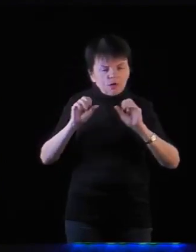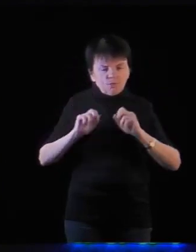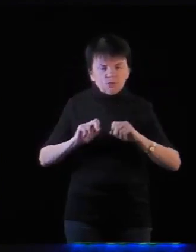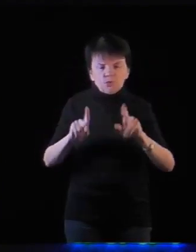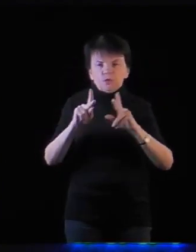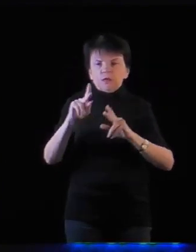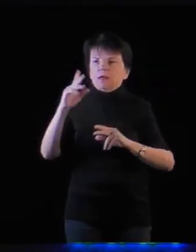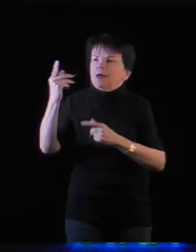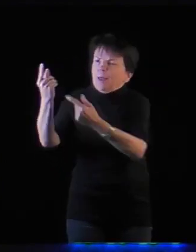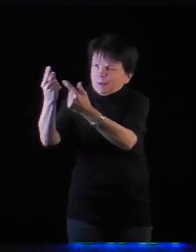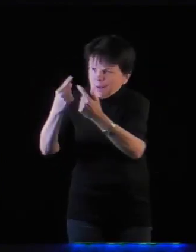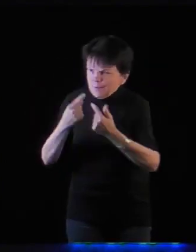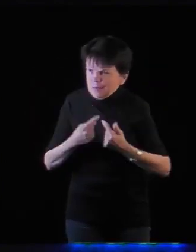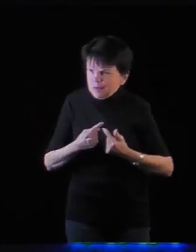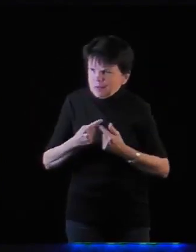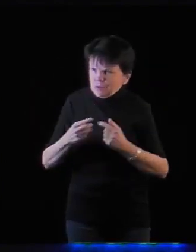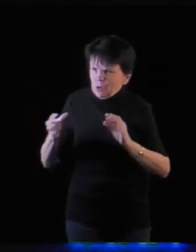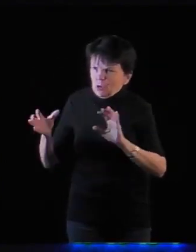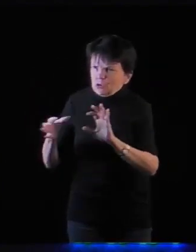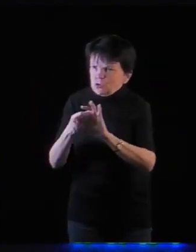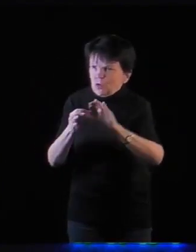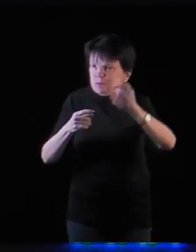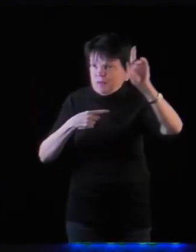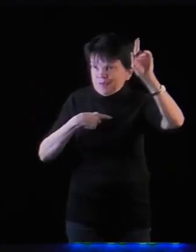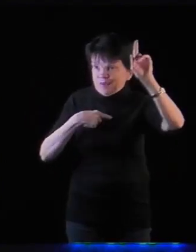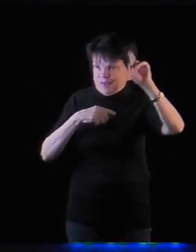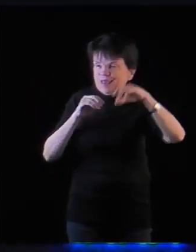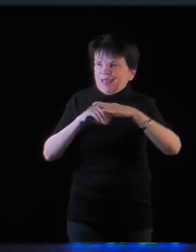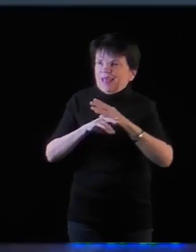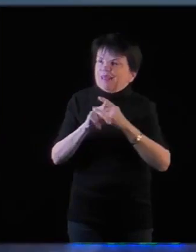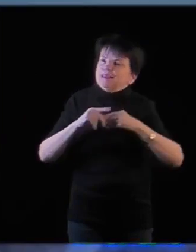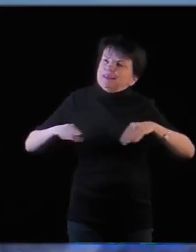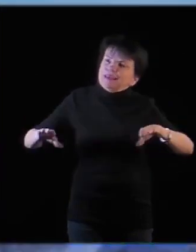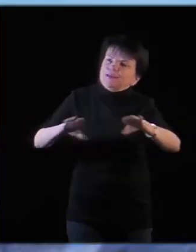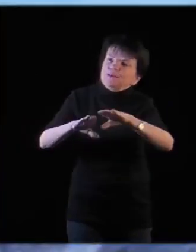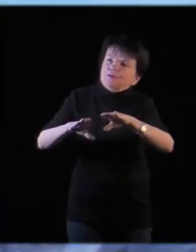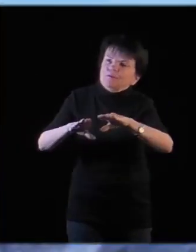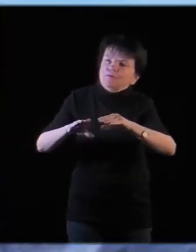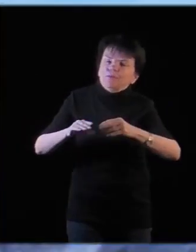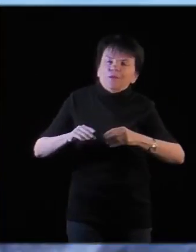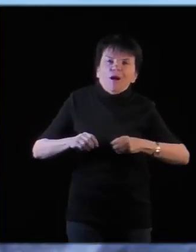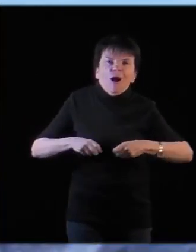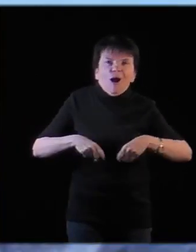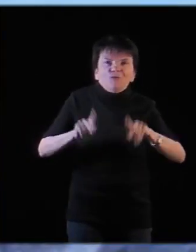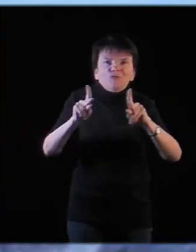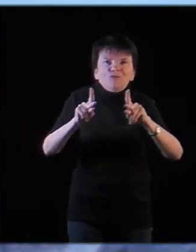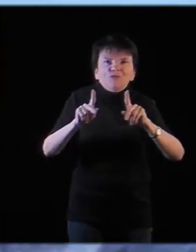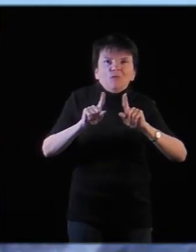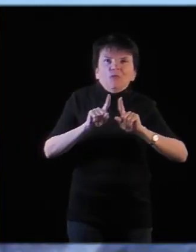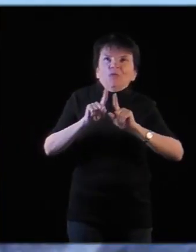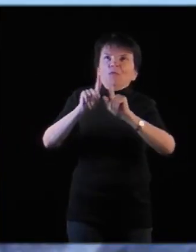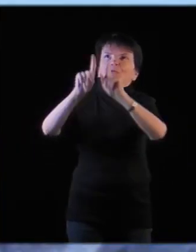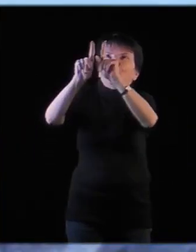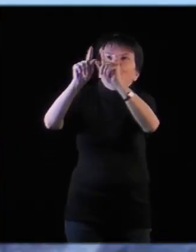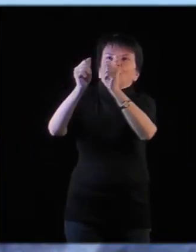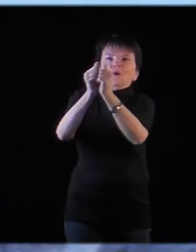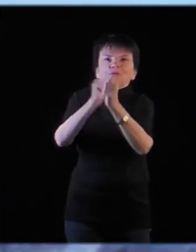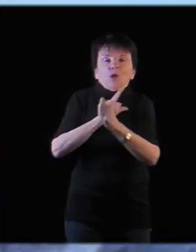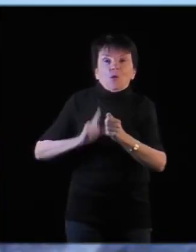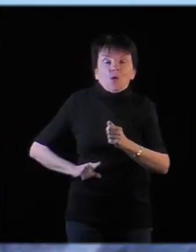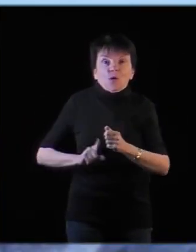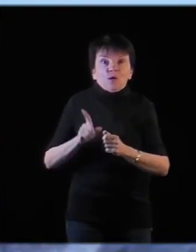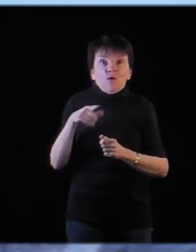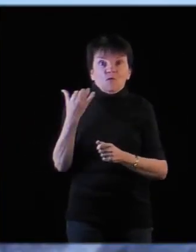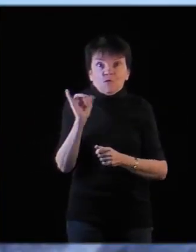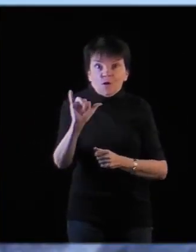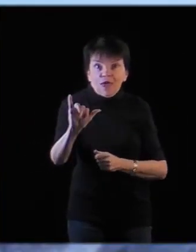kingdom. An opportunity for me to be with the Lord forever. You can have the same opportunity. In fact, so many of you watching online,